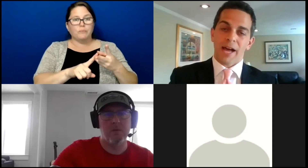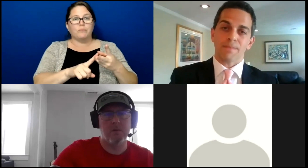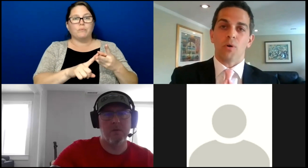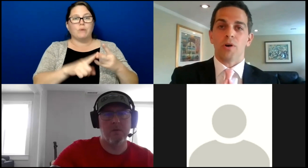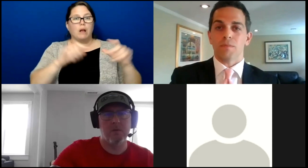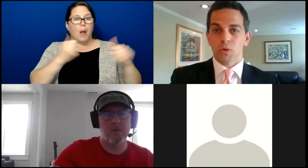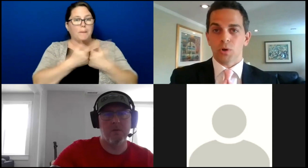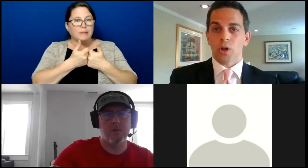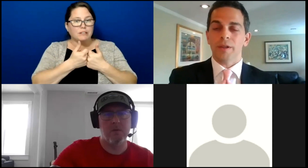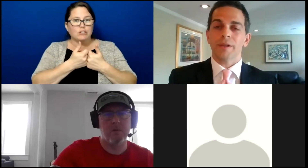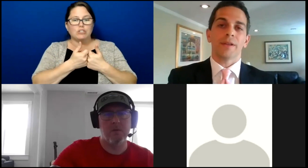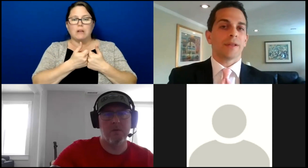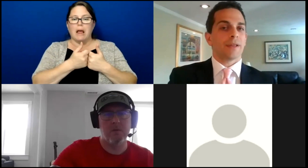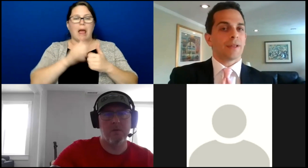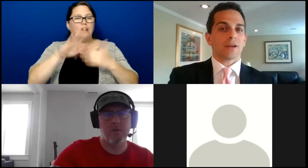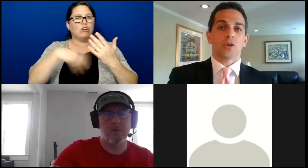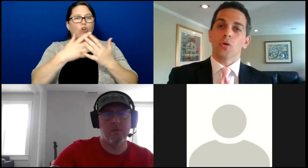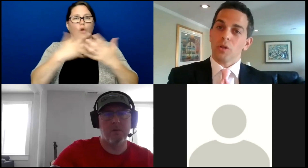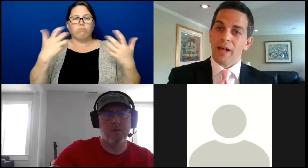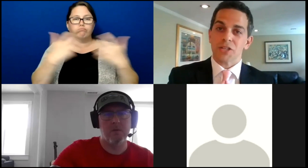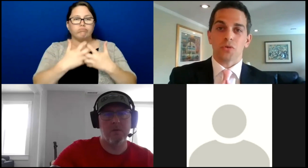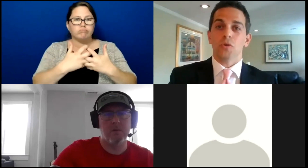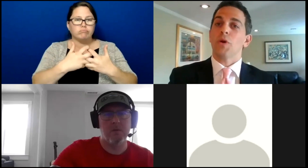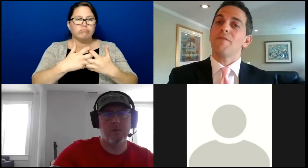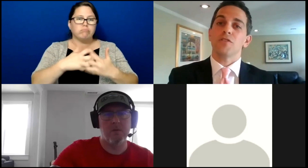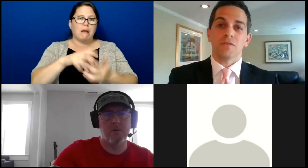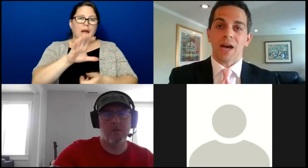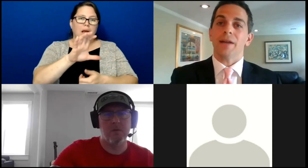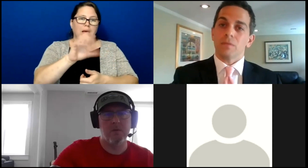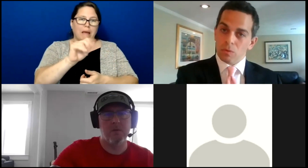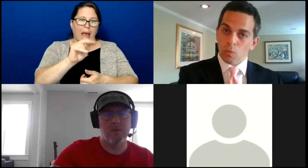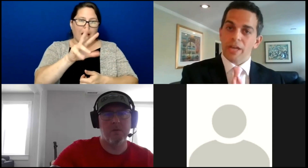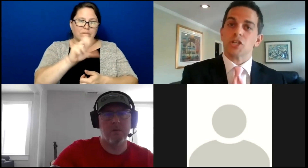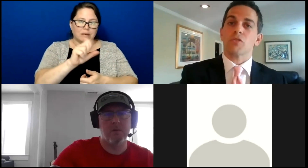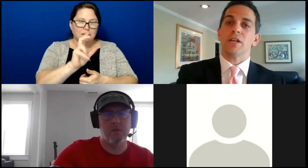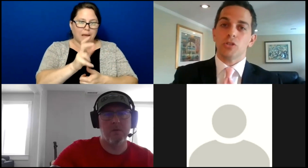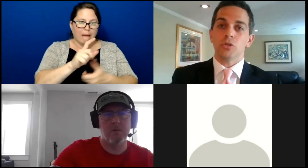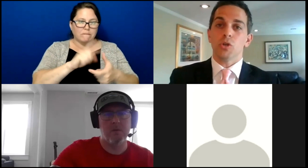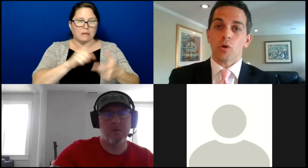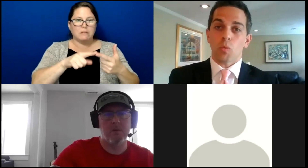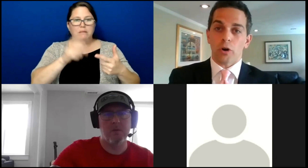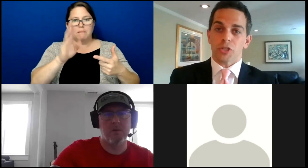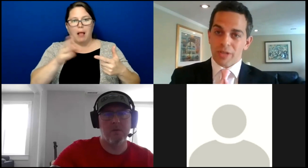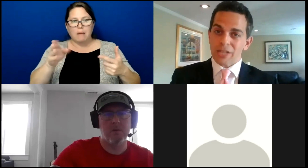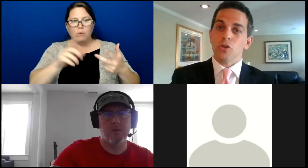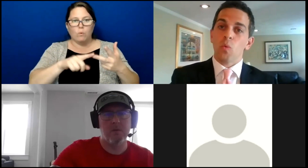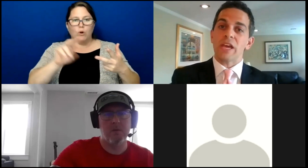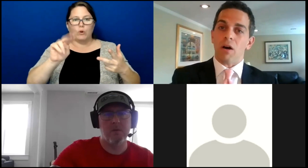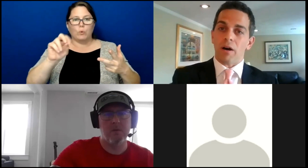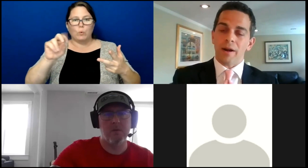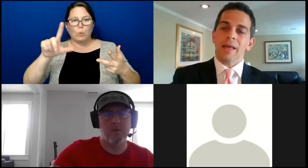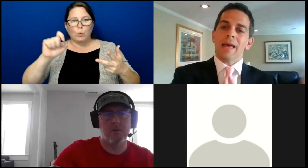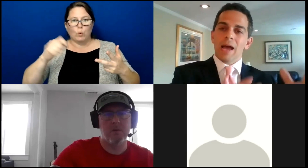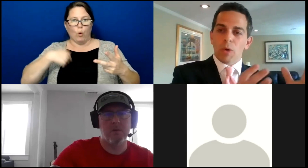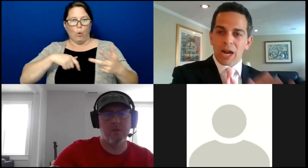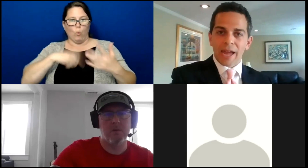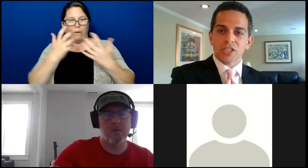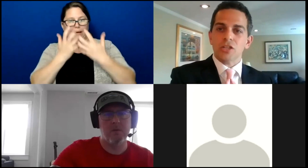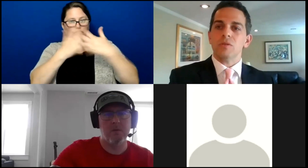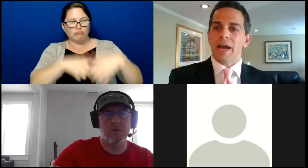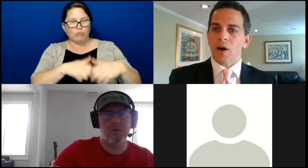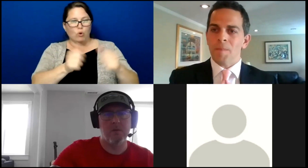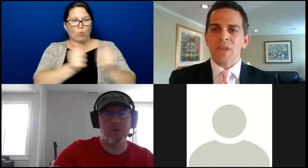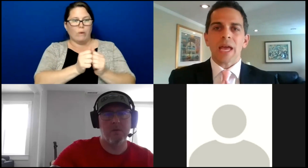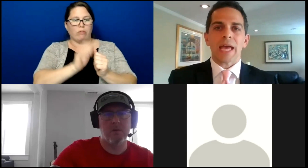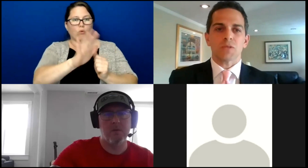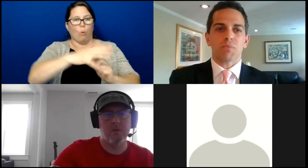Schoology, Blackboard, Moodle, Google Classroom, whatever you've got, we integrate to your world. So that's who we are. And what I'd like